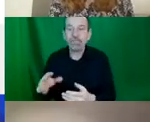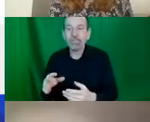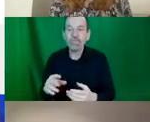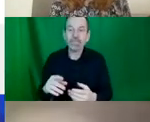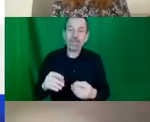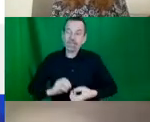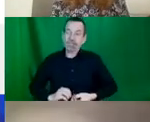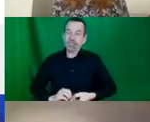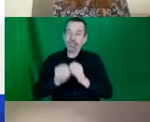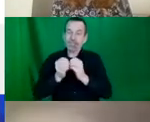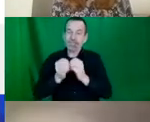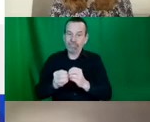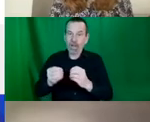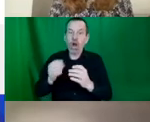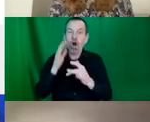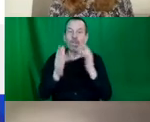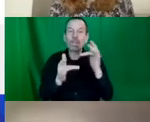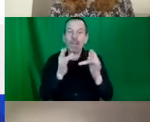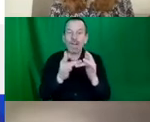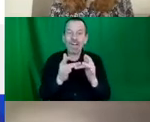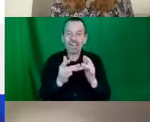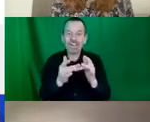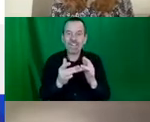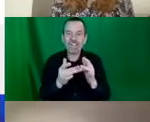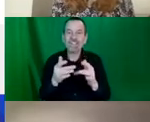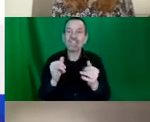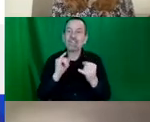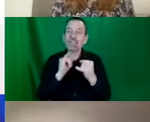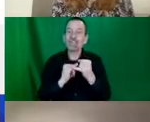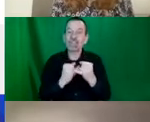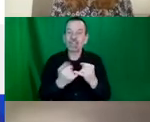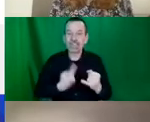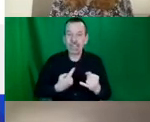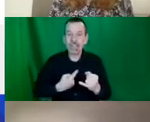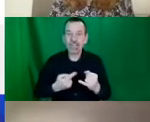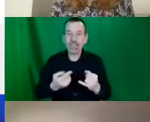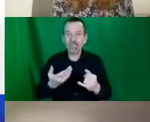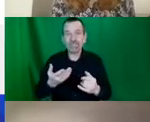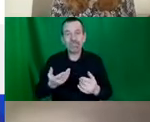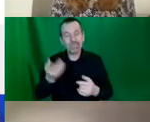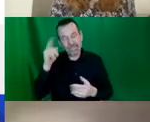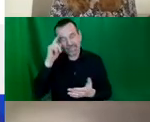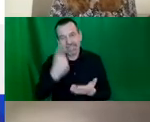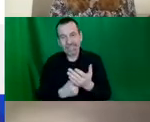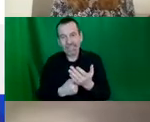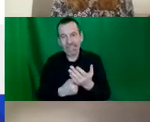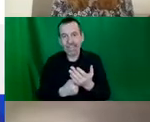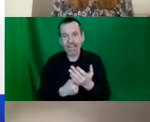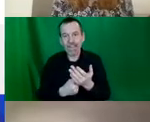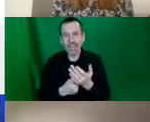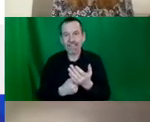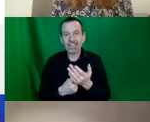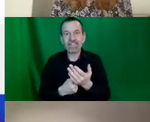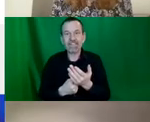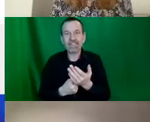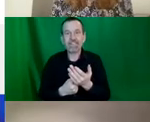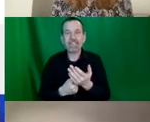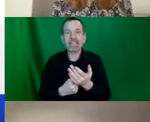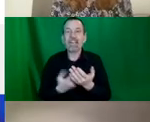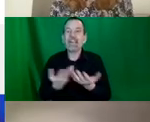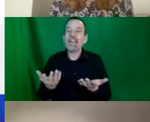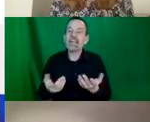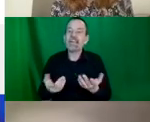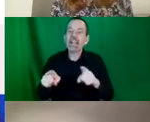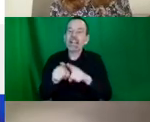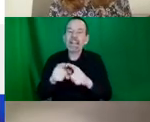involved. After initial planning, Scott and I decided to deliver this information to the attendees in a stereotypical game show